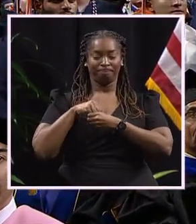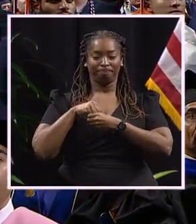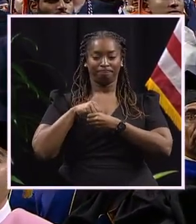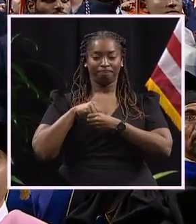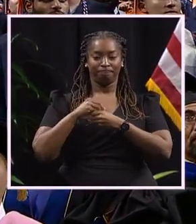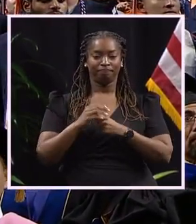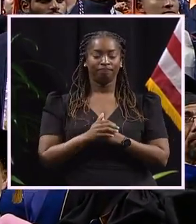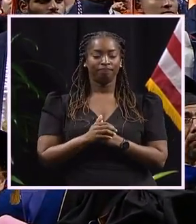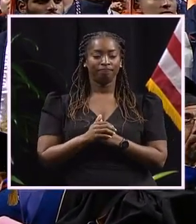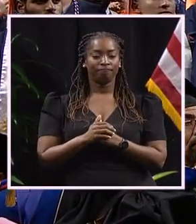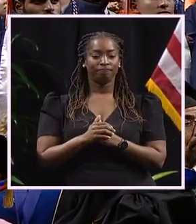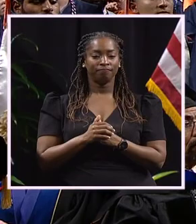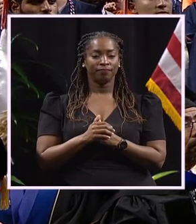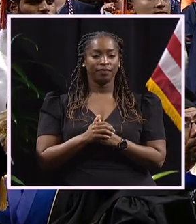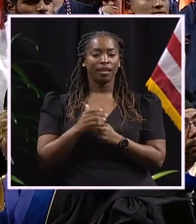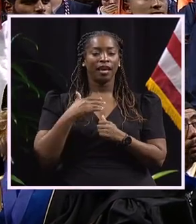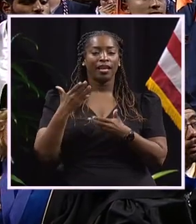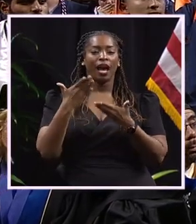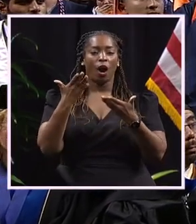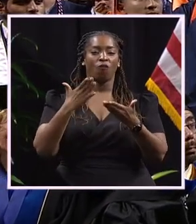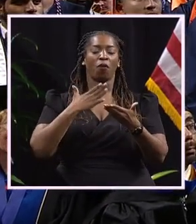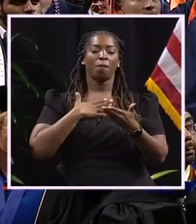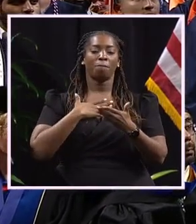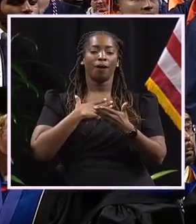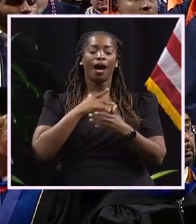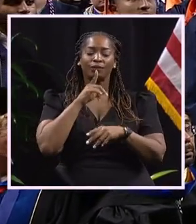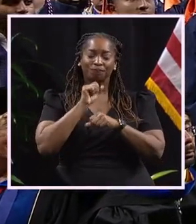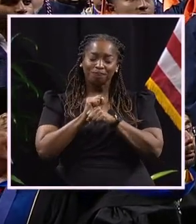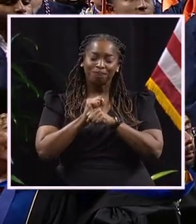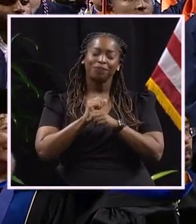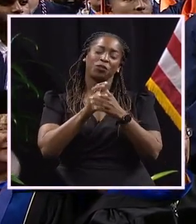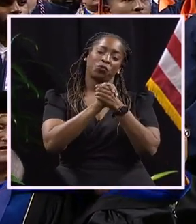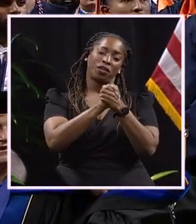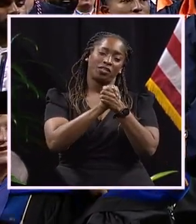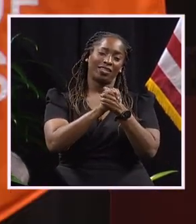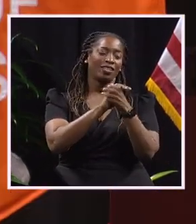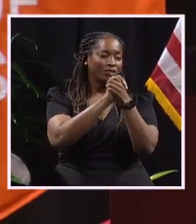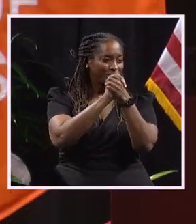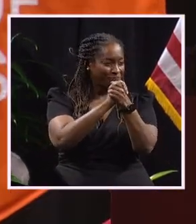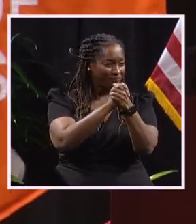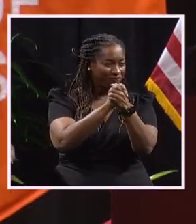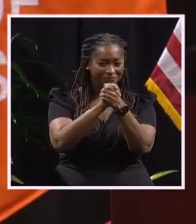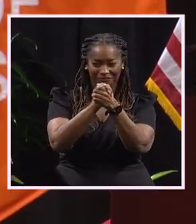pertaining thereto. And I offer my sincere congratulations. Congratulations!